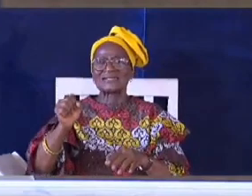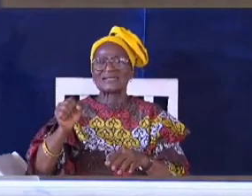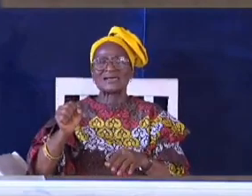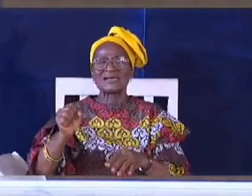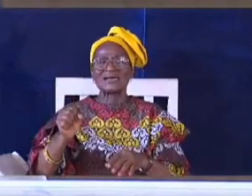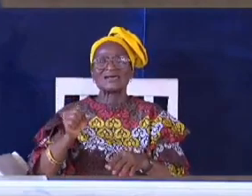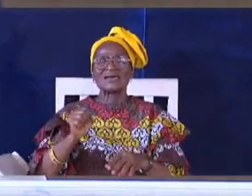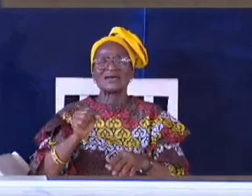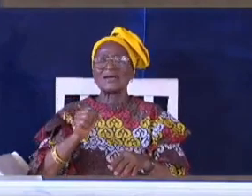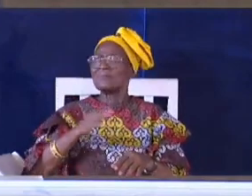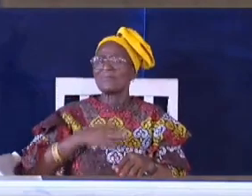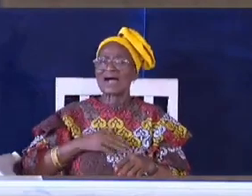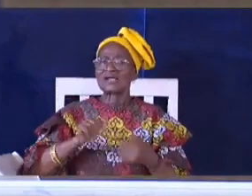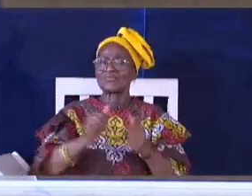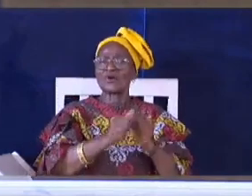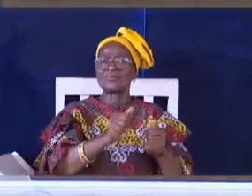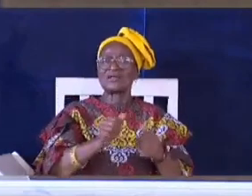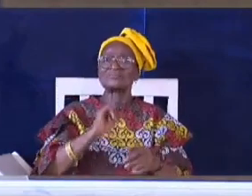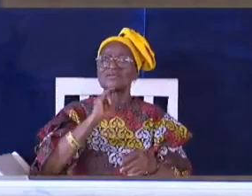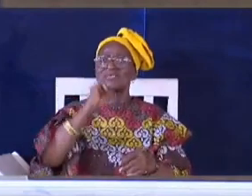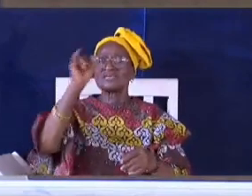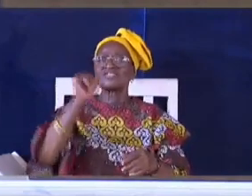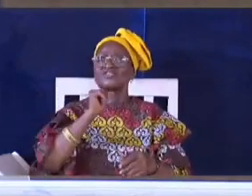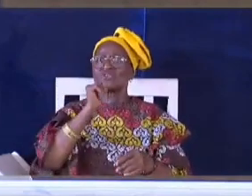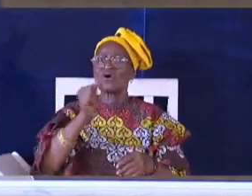My problem is not ordinary.